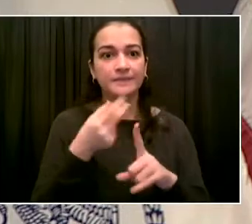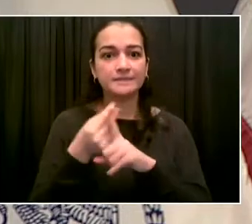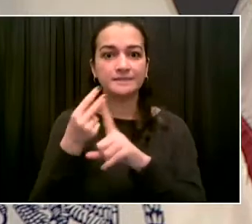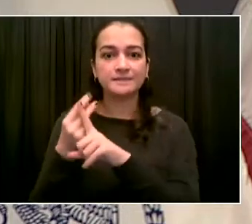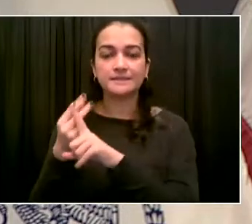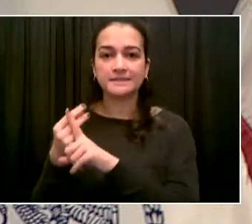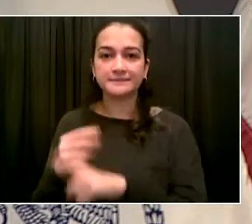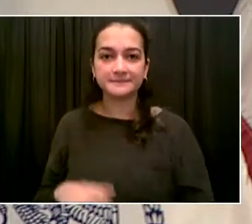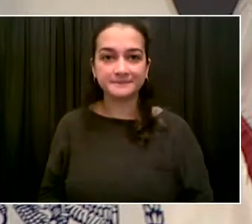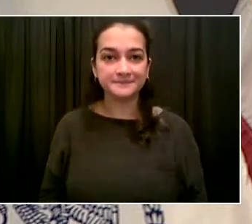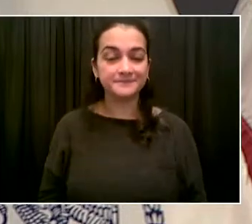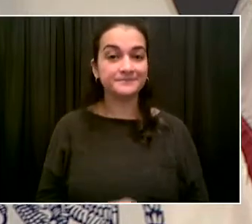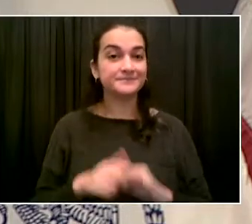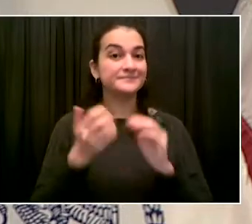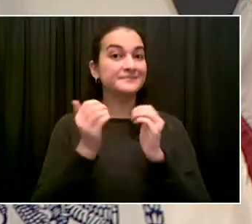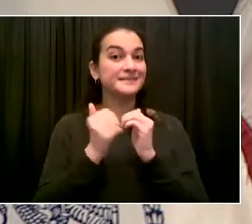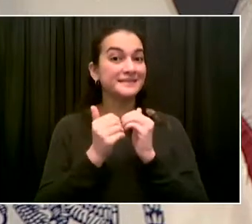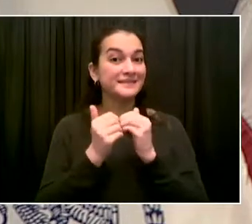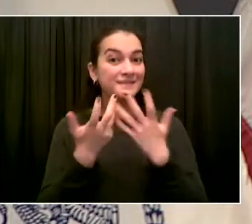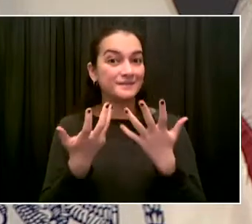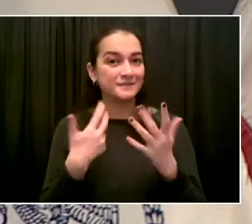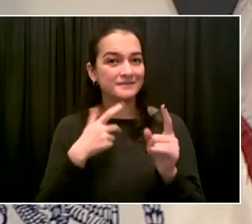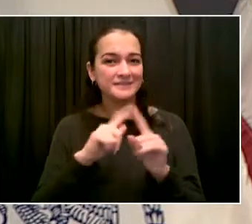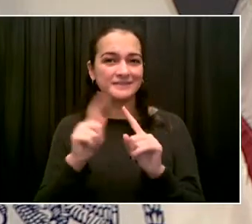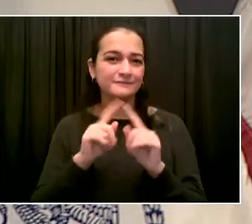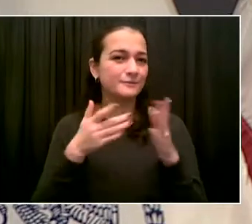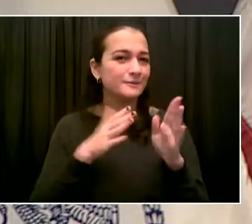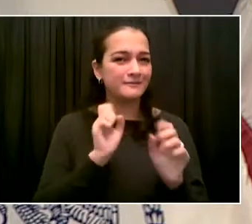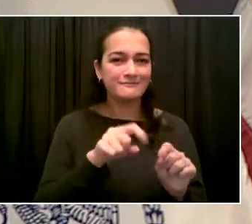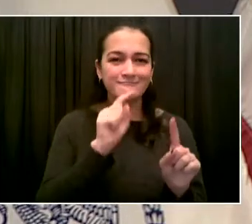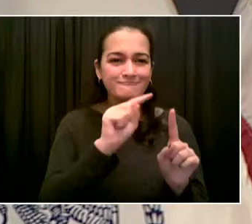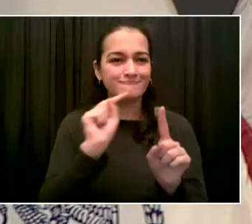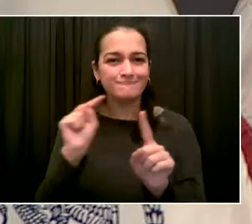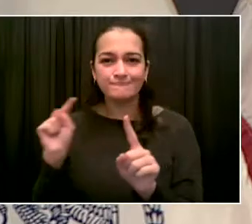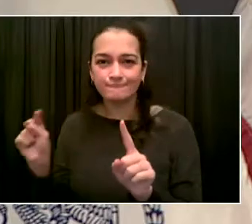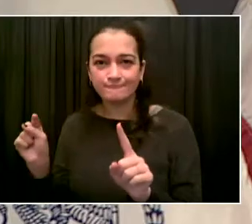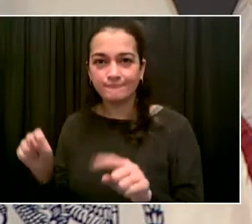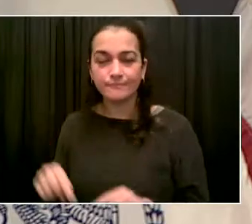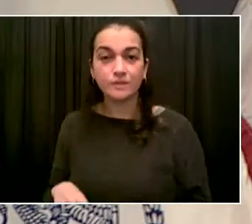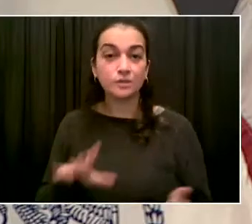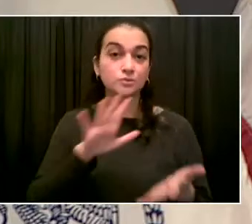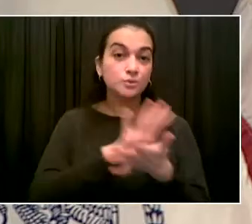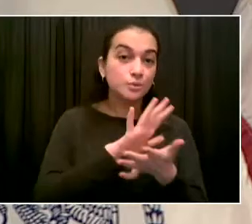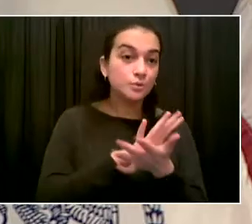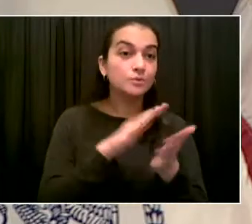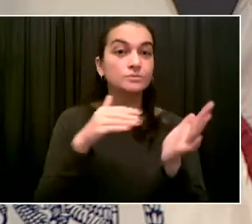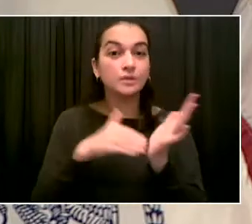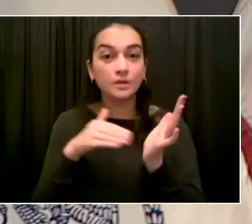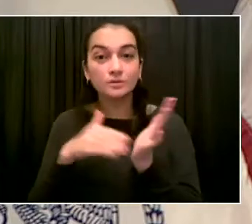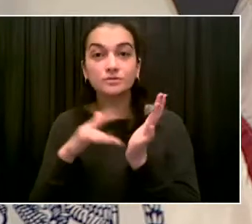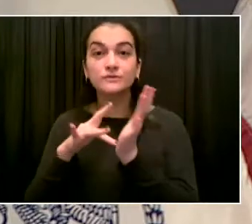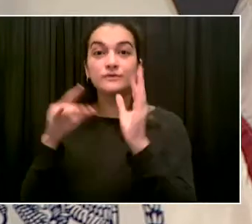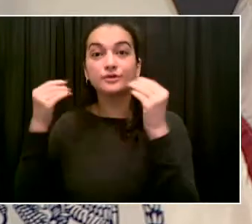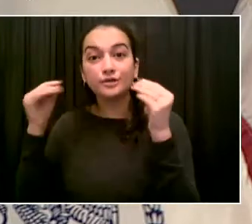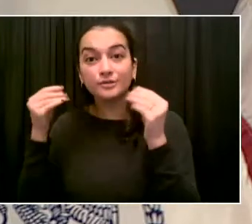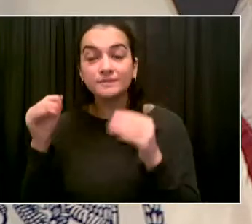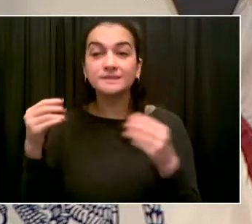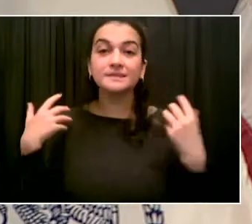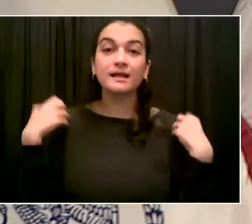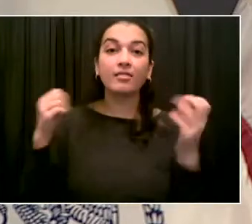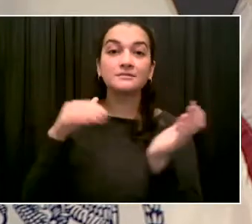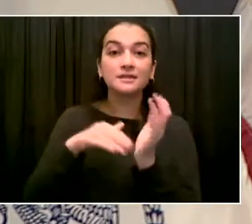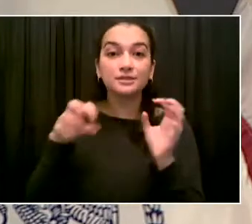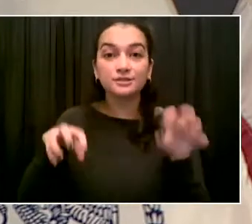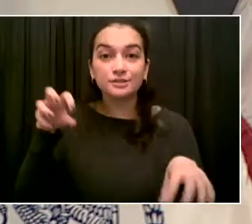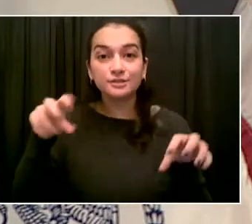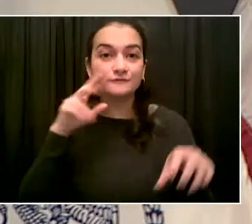ways. But I do think some of the greatest impact is going to come from those direct conversations between pediatricians and